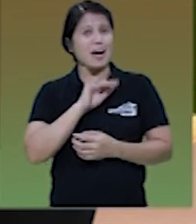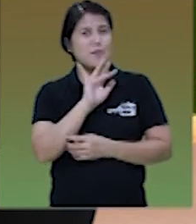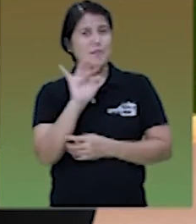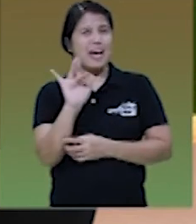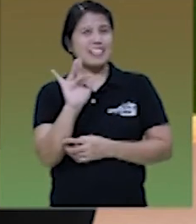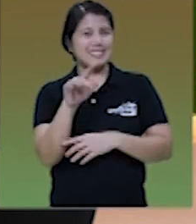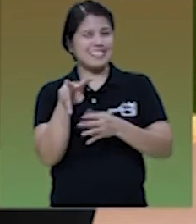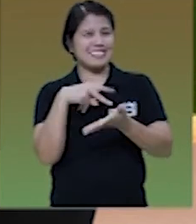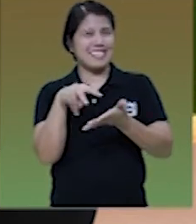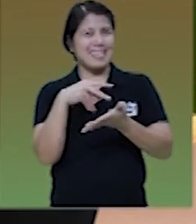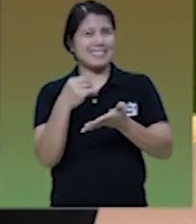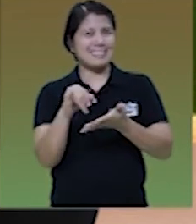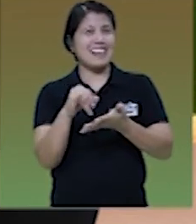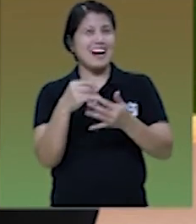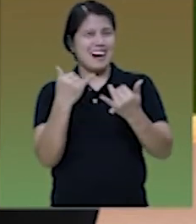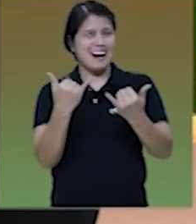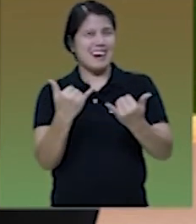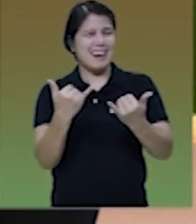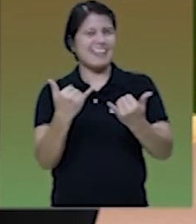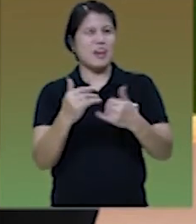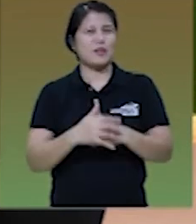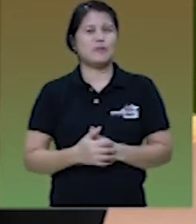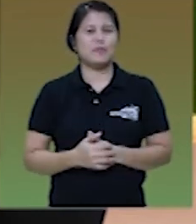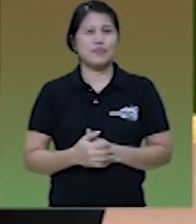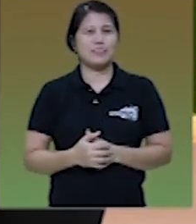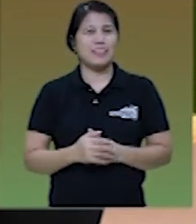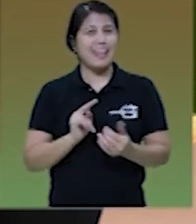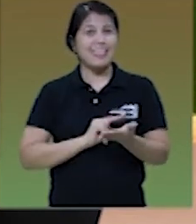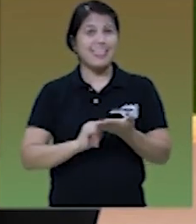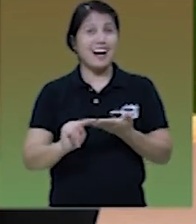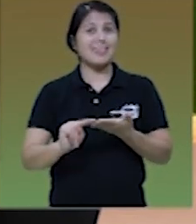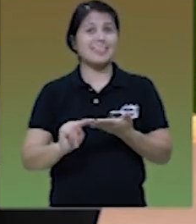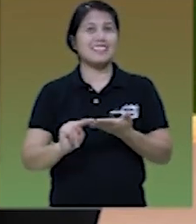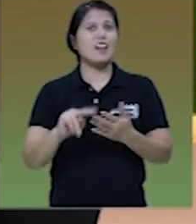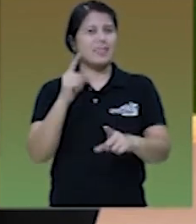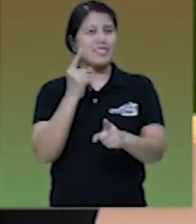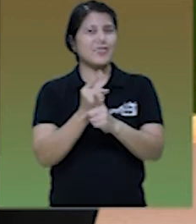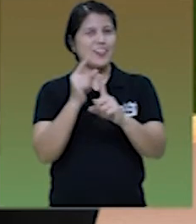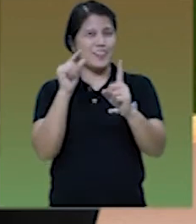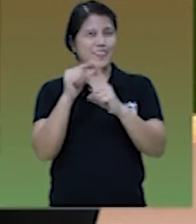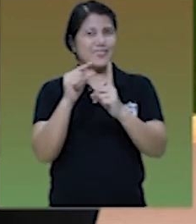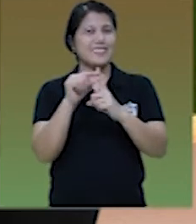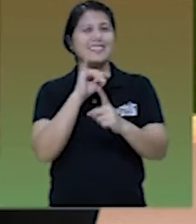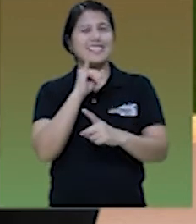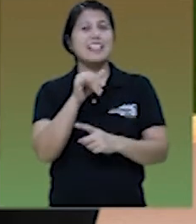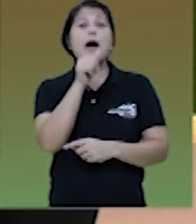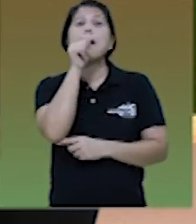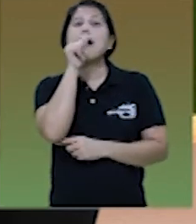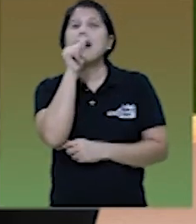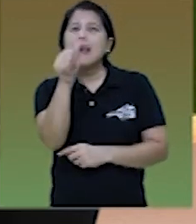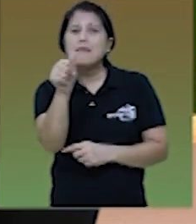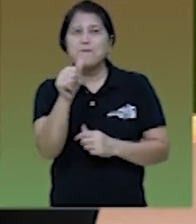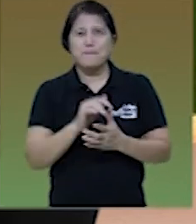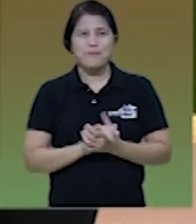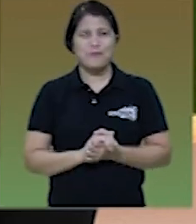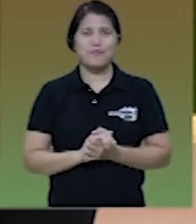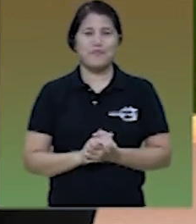I blank dancing right now. Nice! The correct be verb is am.